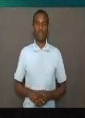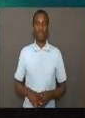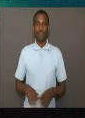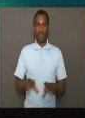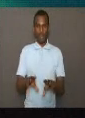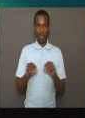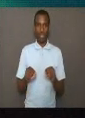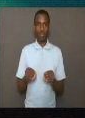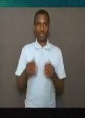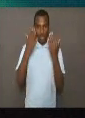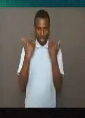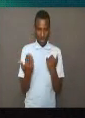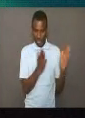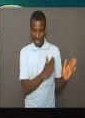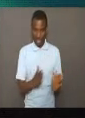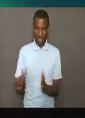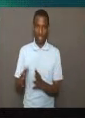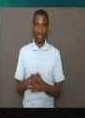Students, let's get ready.